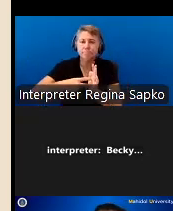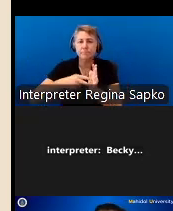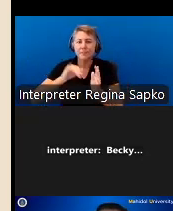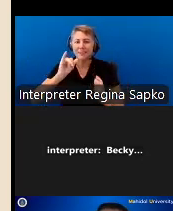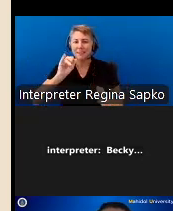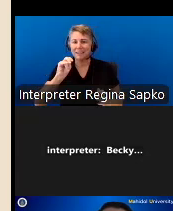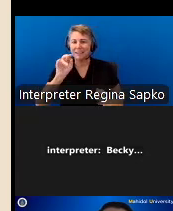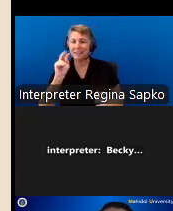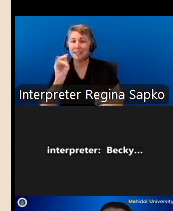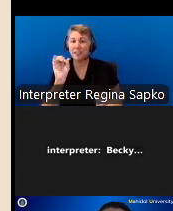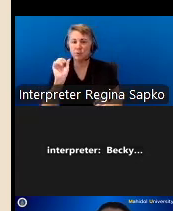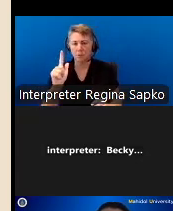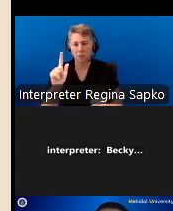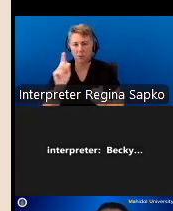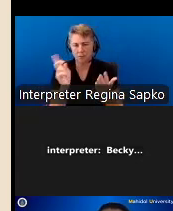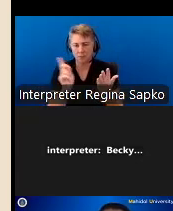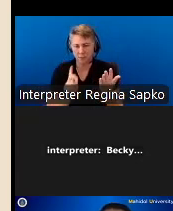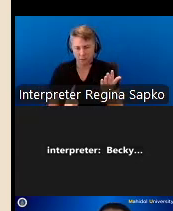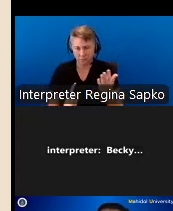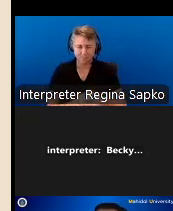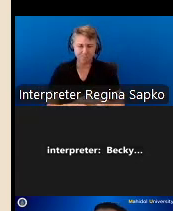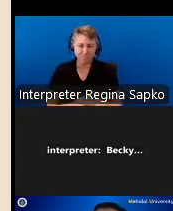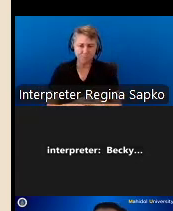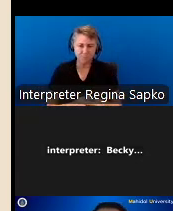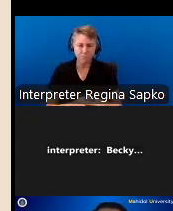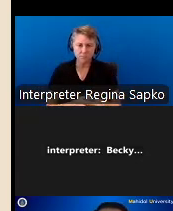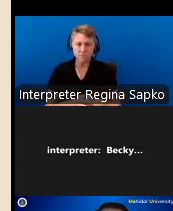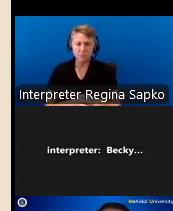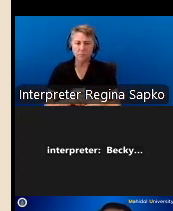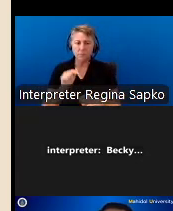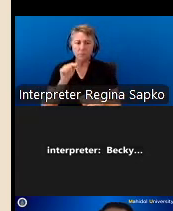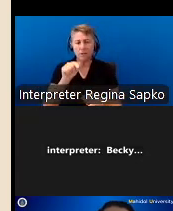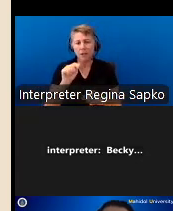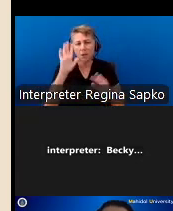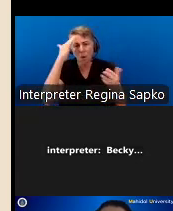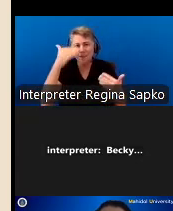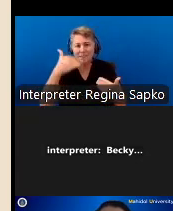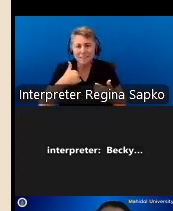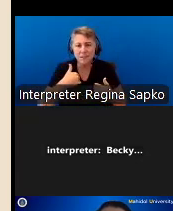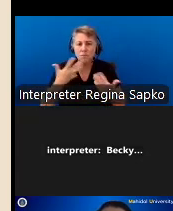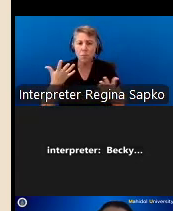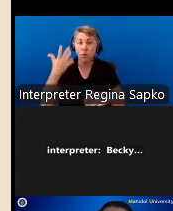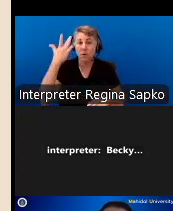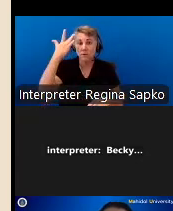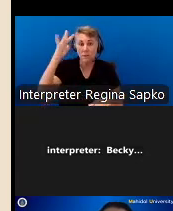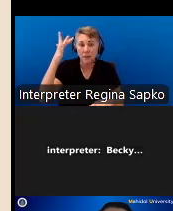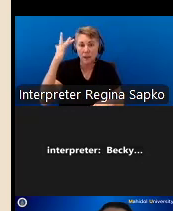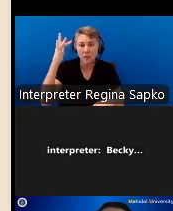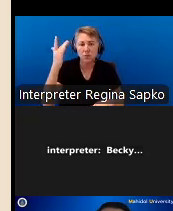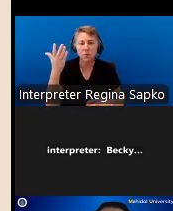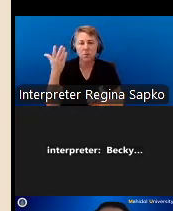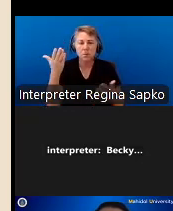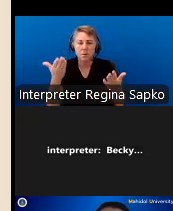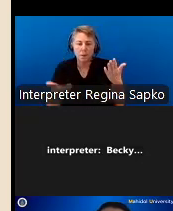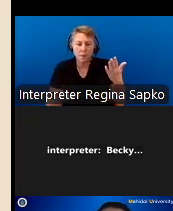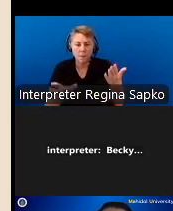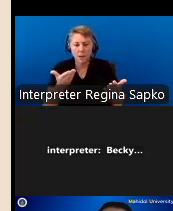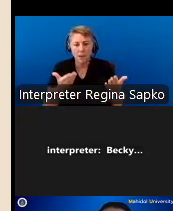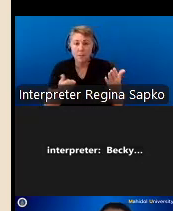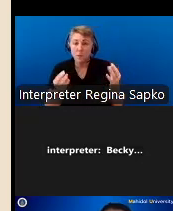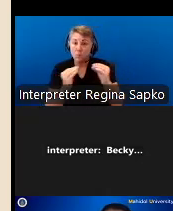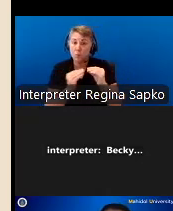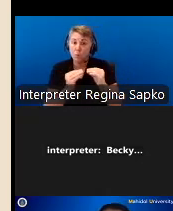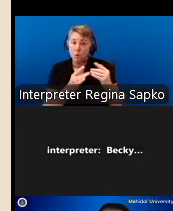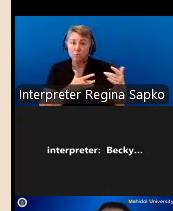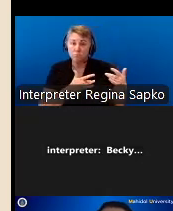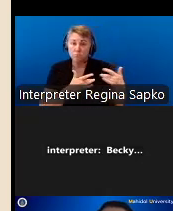group like intellectual or the autism may be held more and concerned about the program like